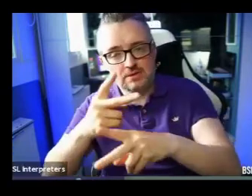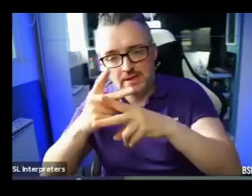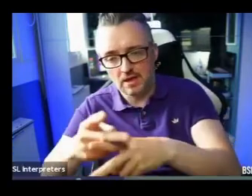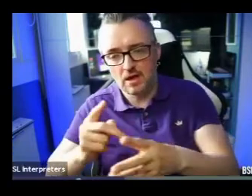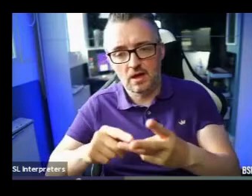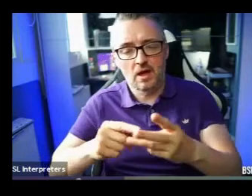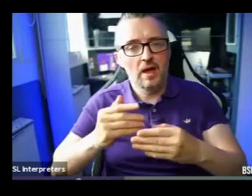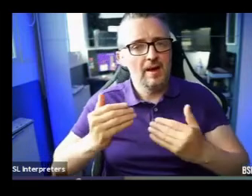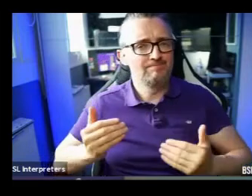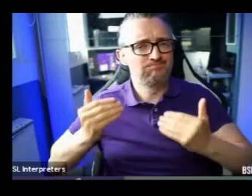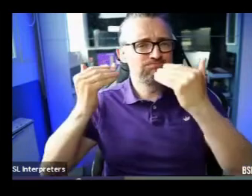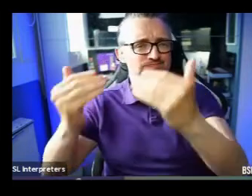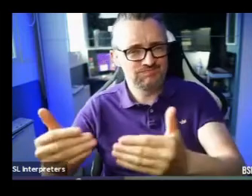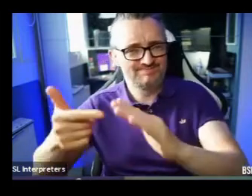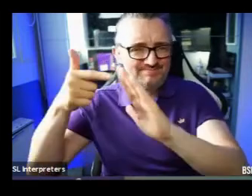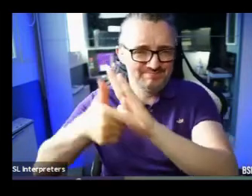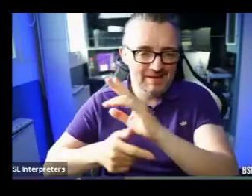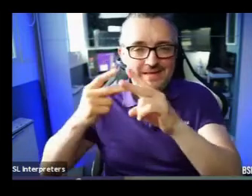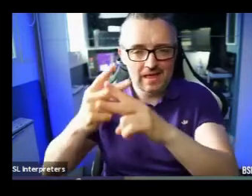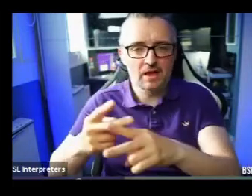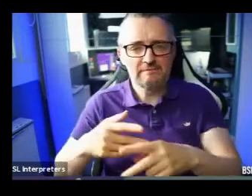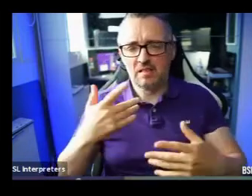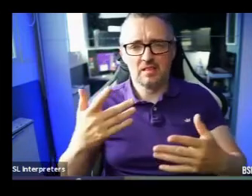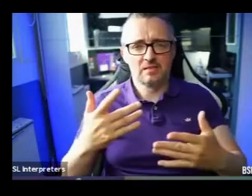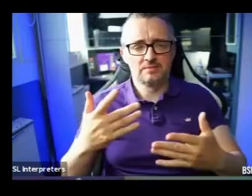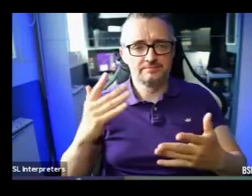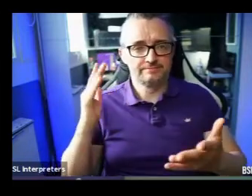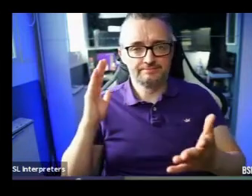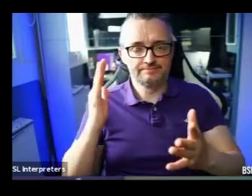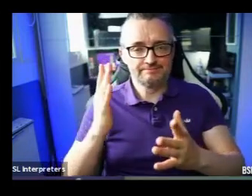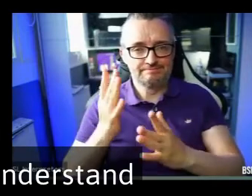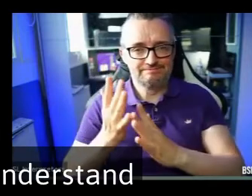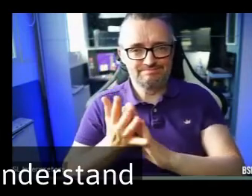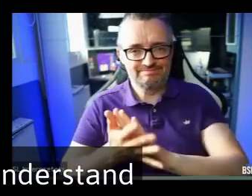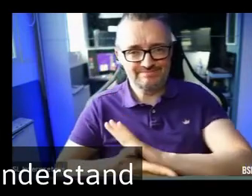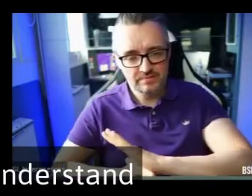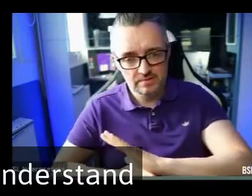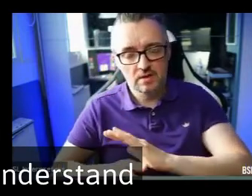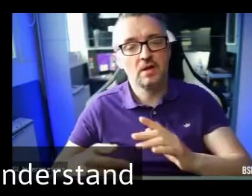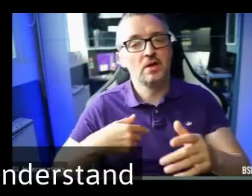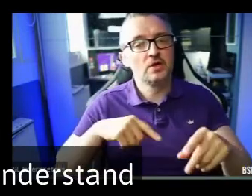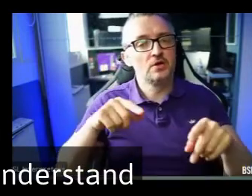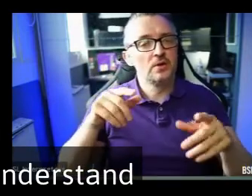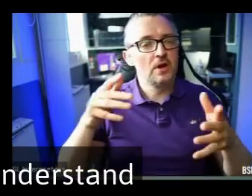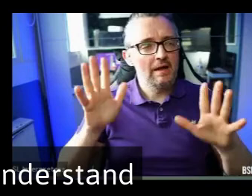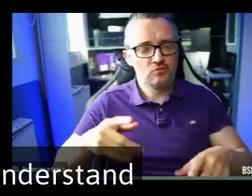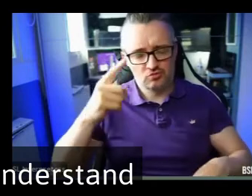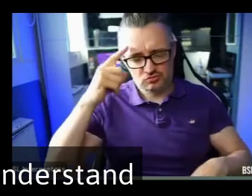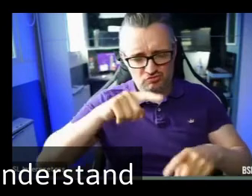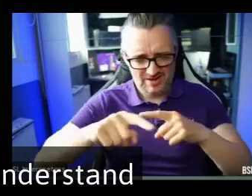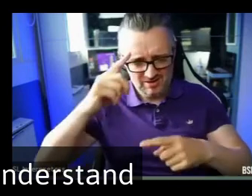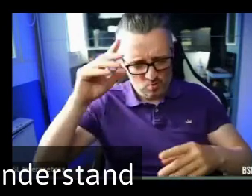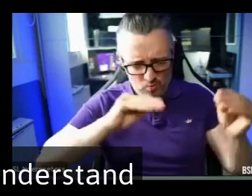care, things just seem to start to go wrong. And we've spent a long time trying